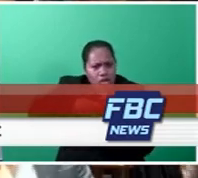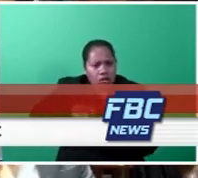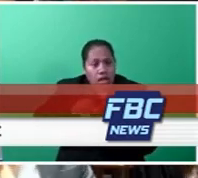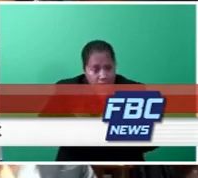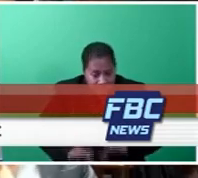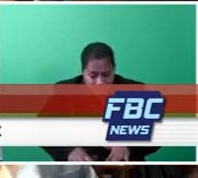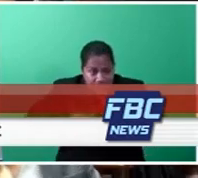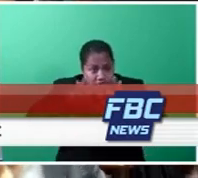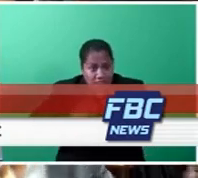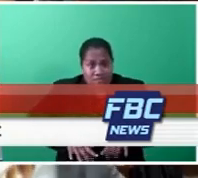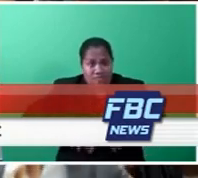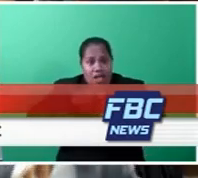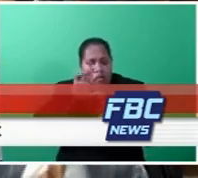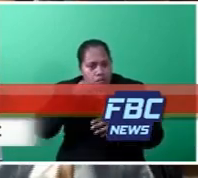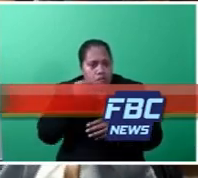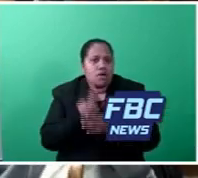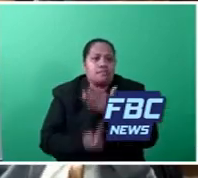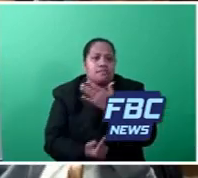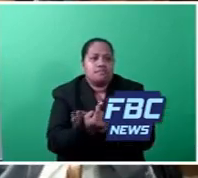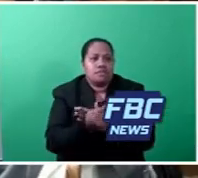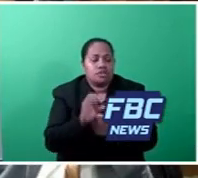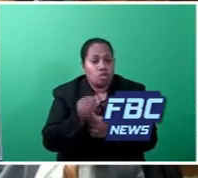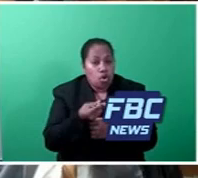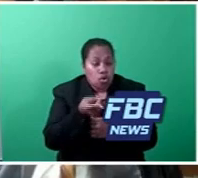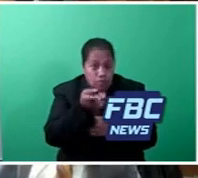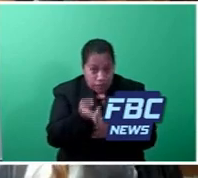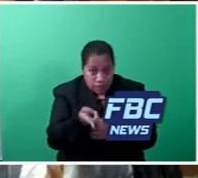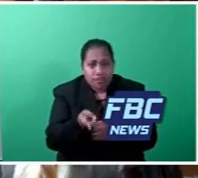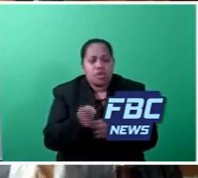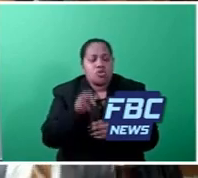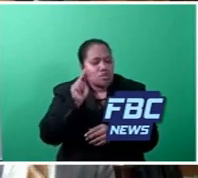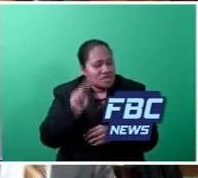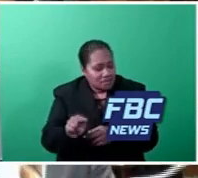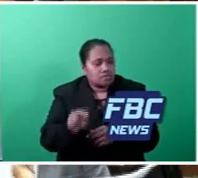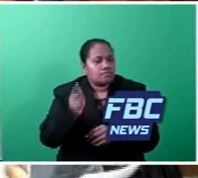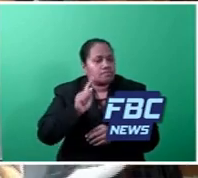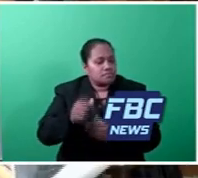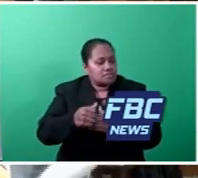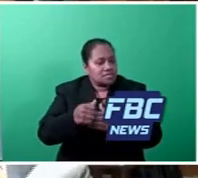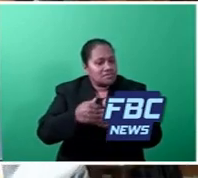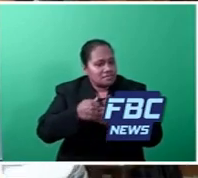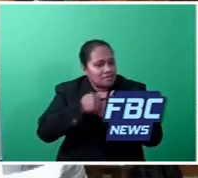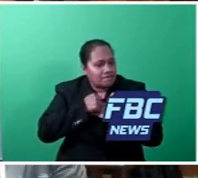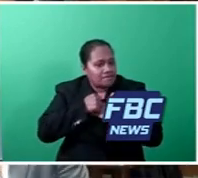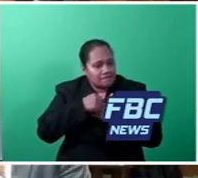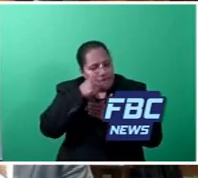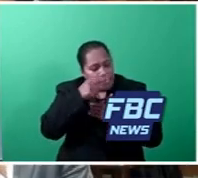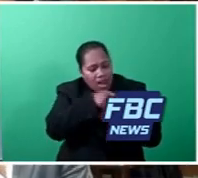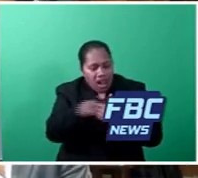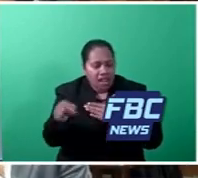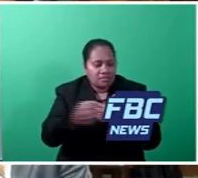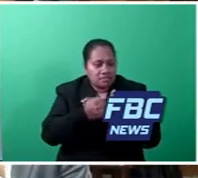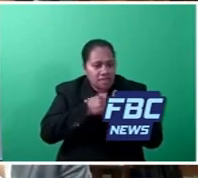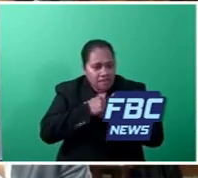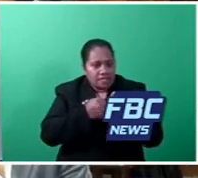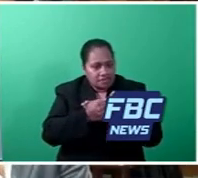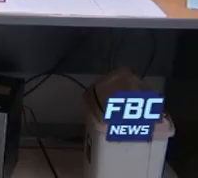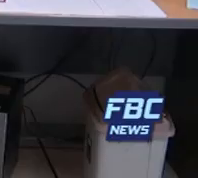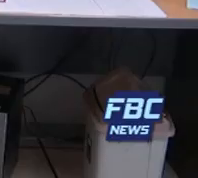floods, and as a result of this, we hope to be able to keep our people safe and save our infrastructure, save the people in this